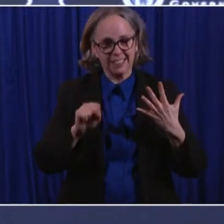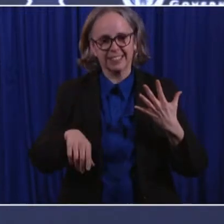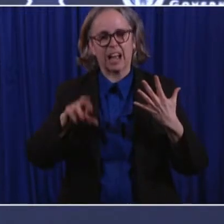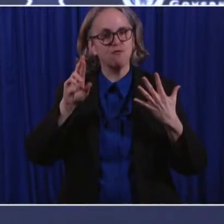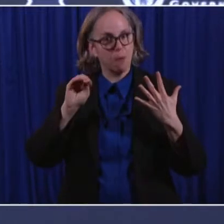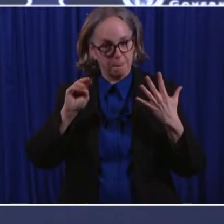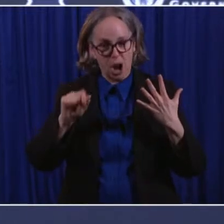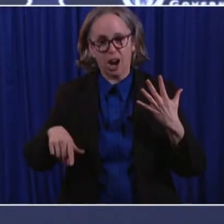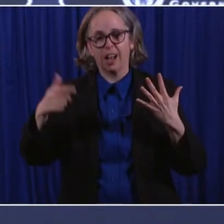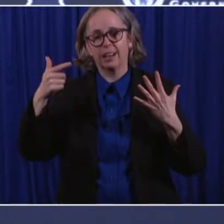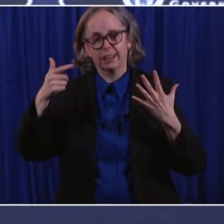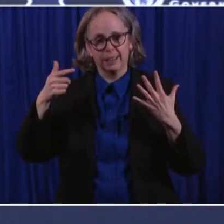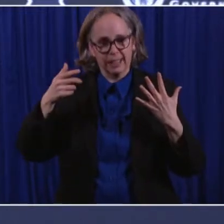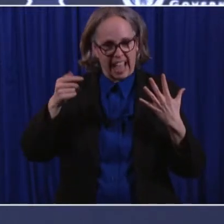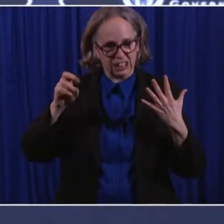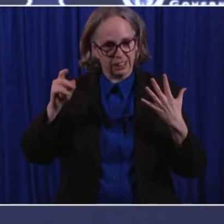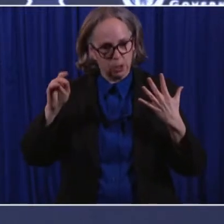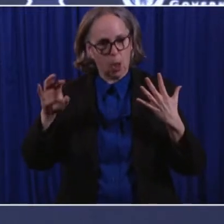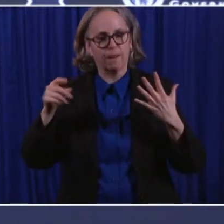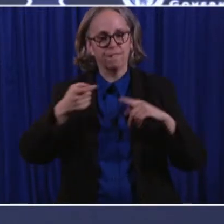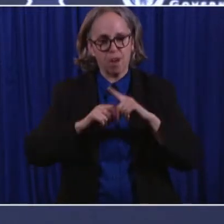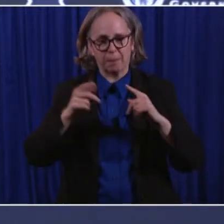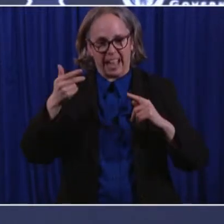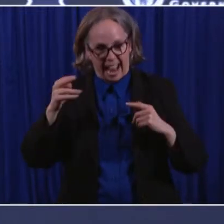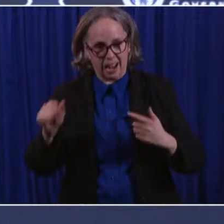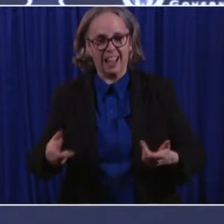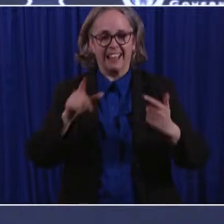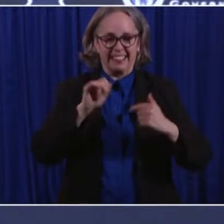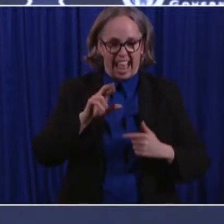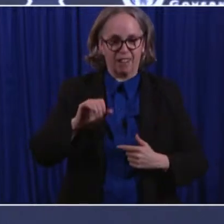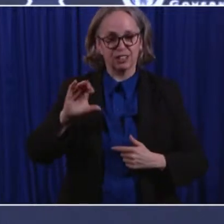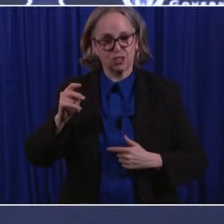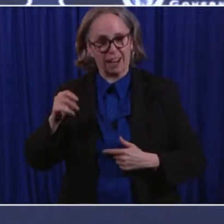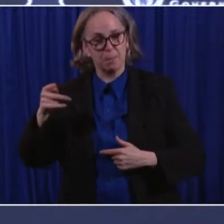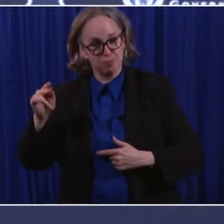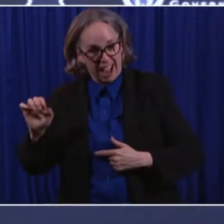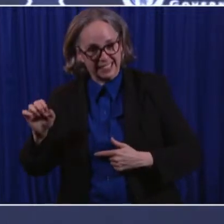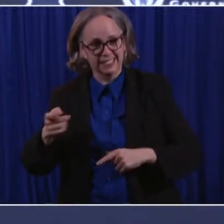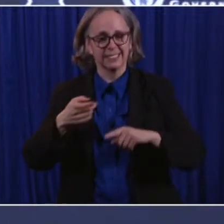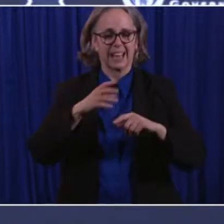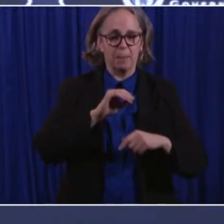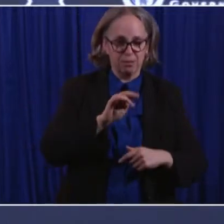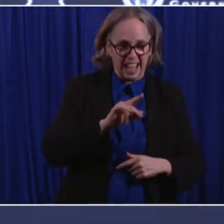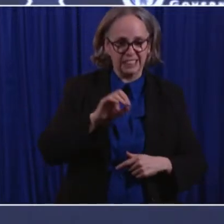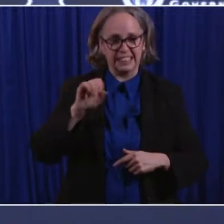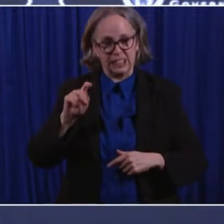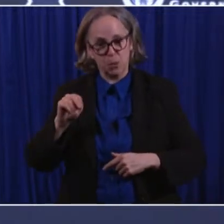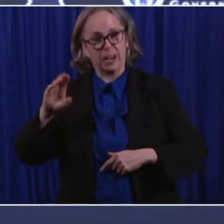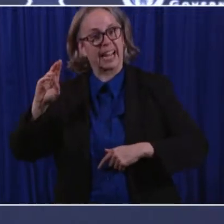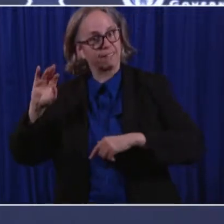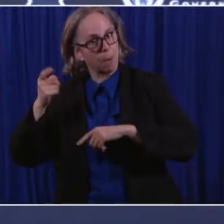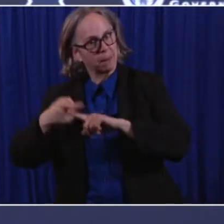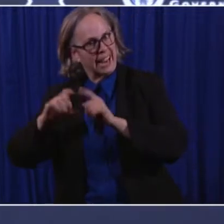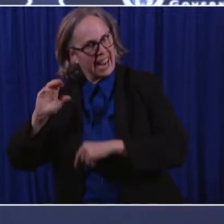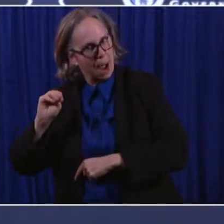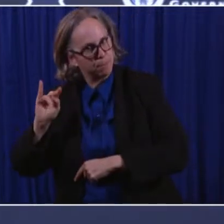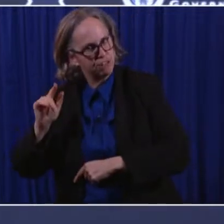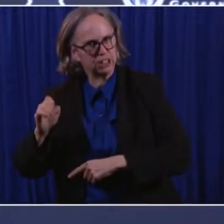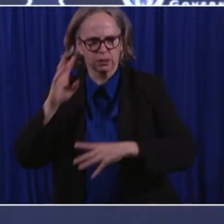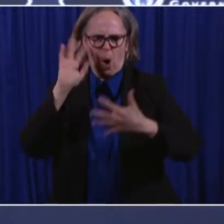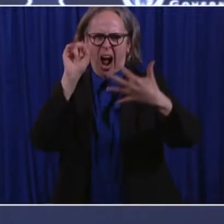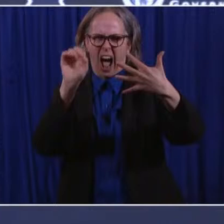and Charlotte Price of Columbus, and Blanche Stewart of Cambridge. We thank all our fellow Ohioans who appeared on that ad, and I think